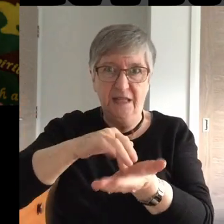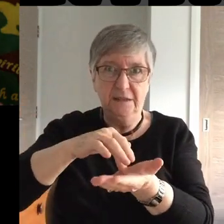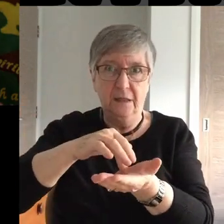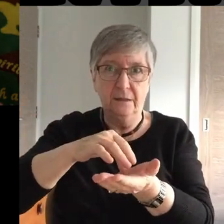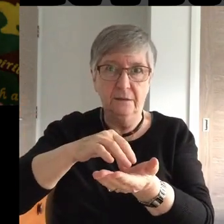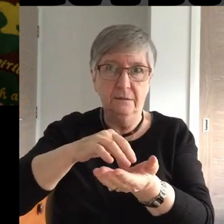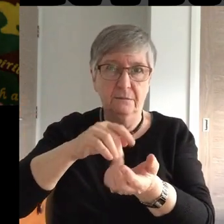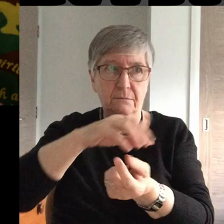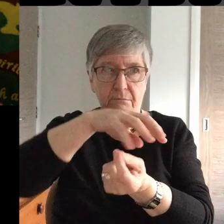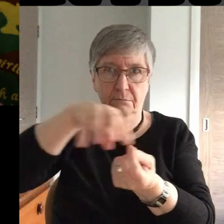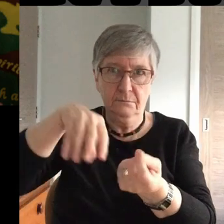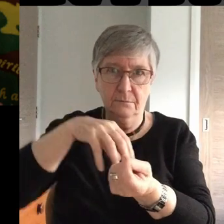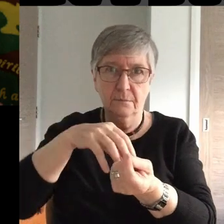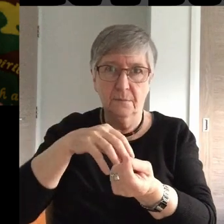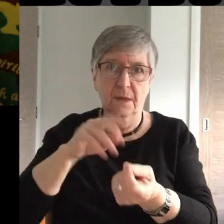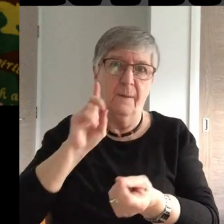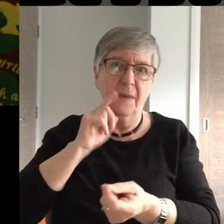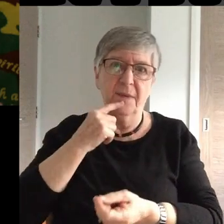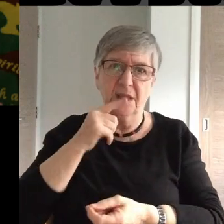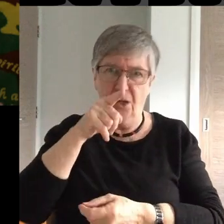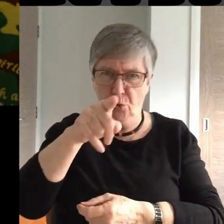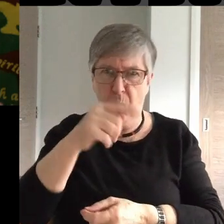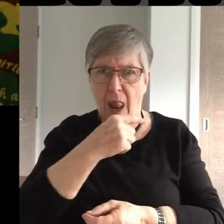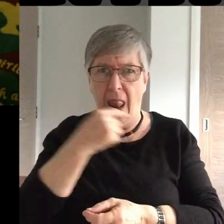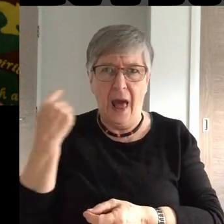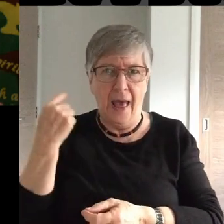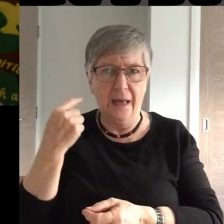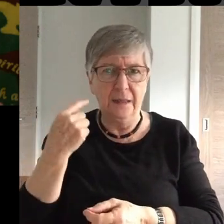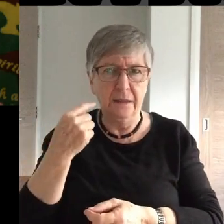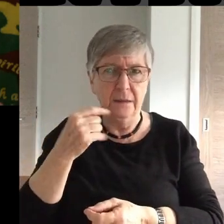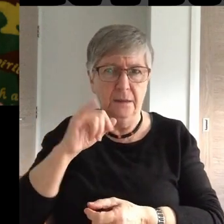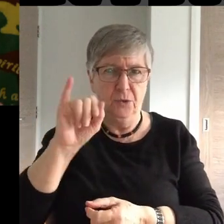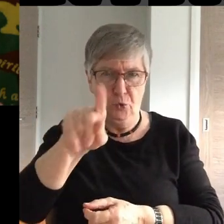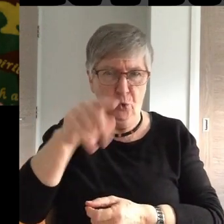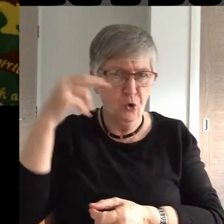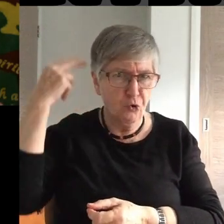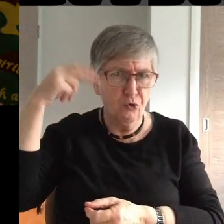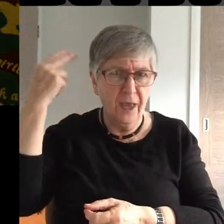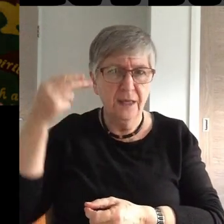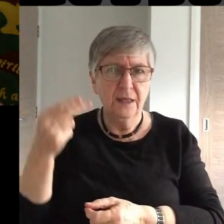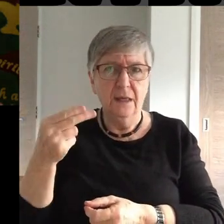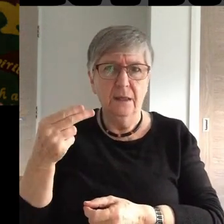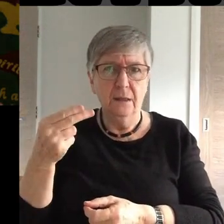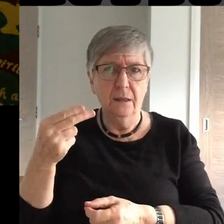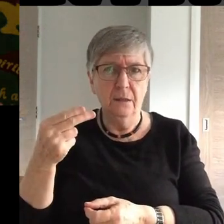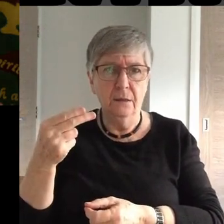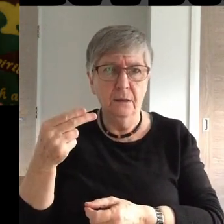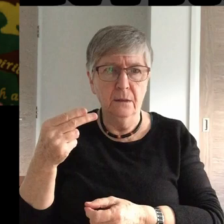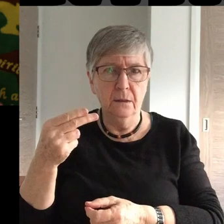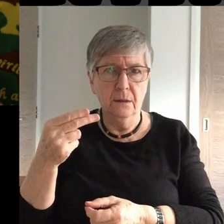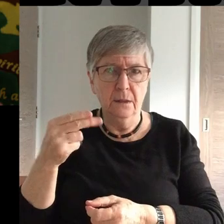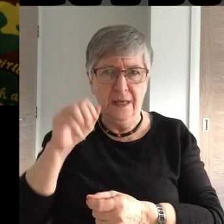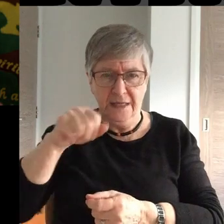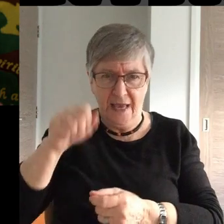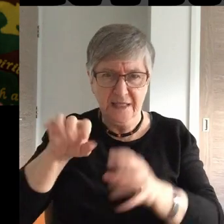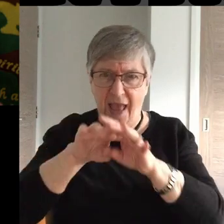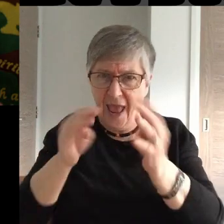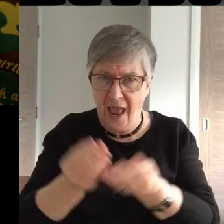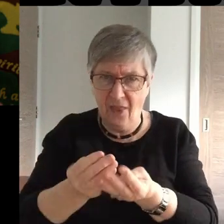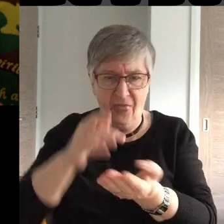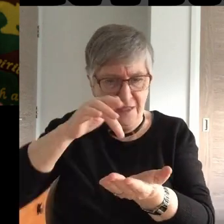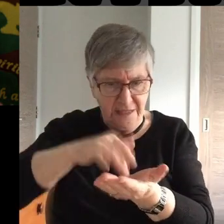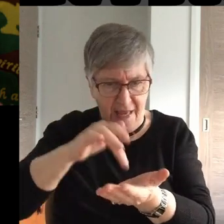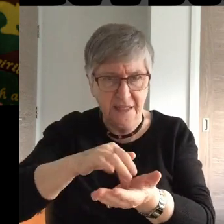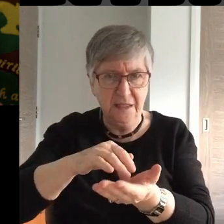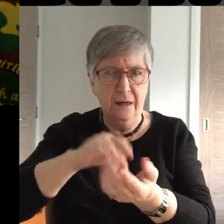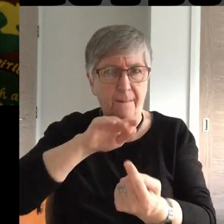him crazy and said he was a heretic, a liar. There's no possible way that the universe doesn't revolve around the human